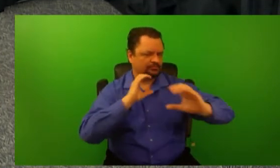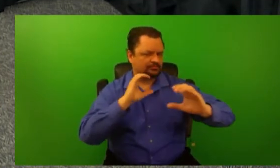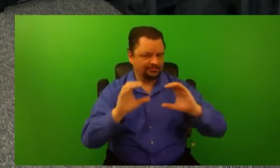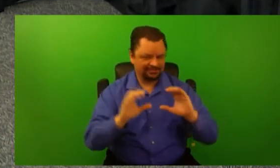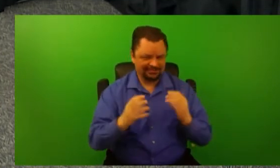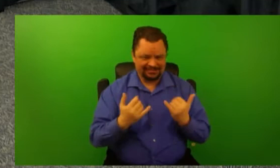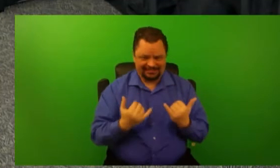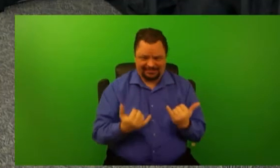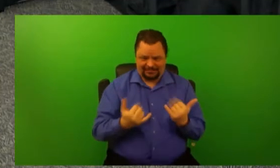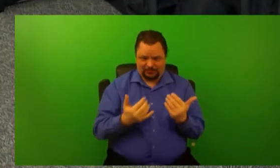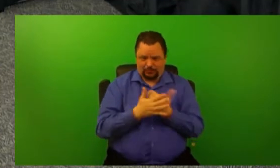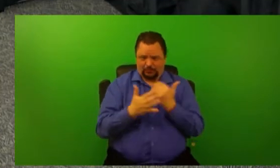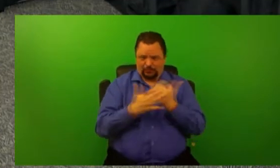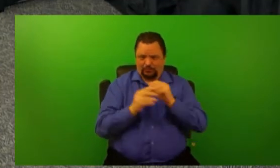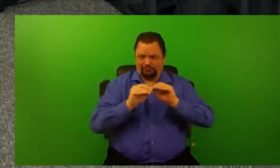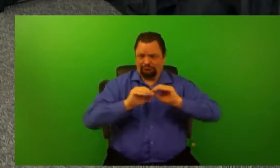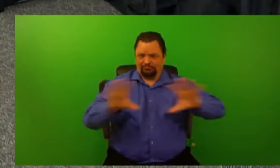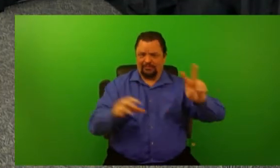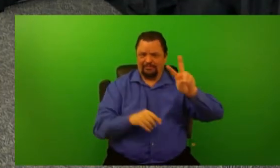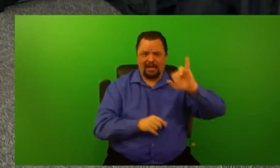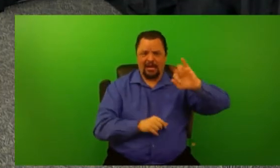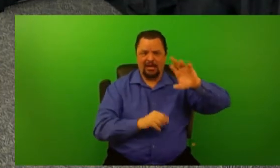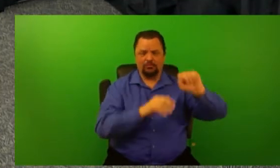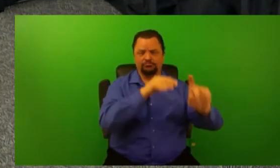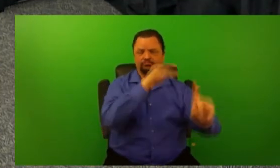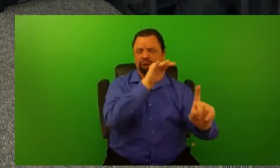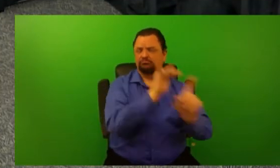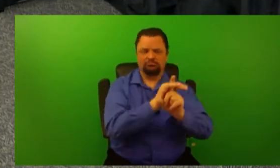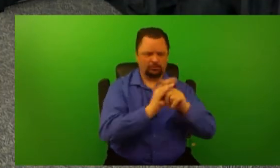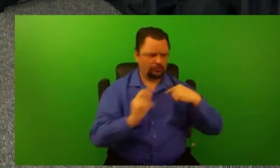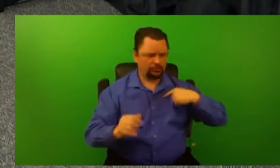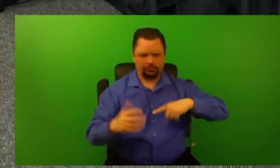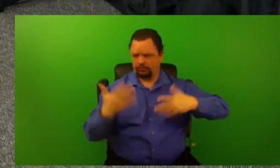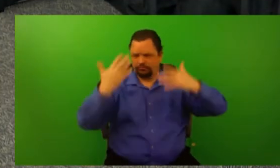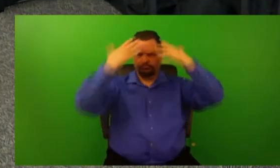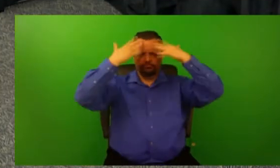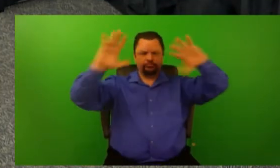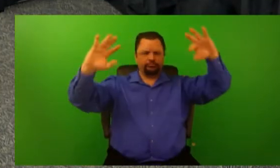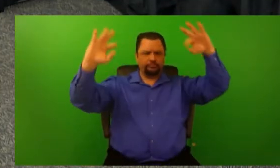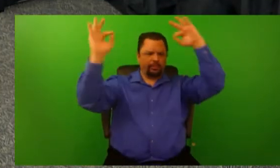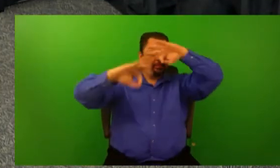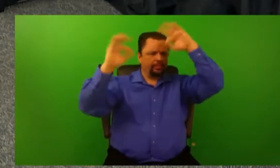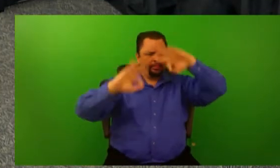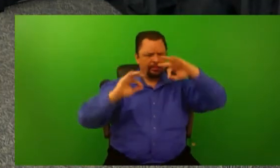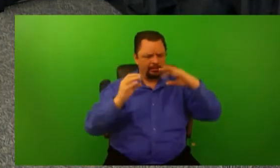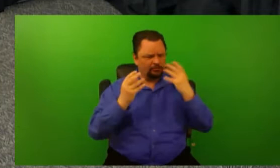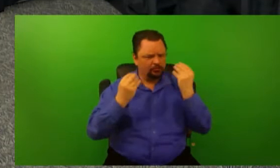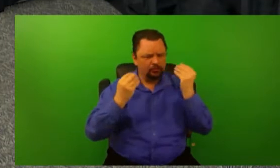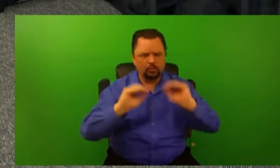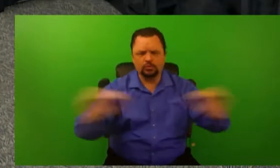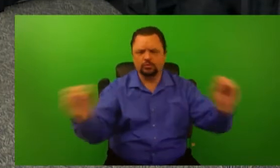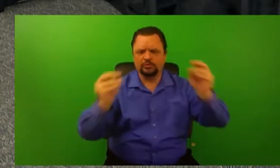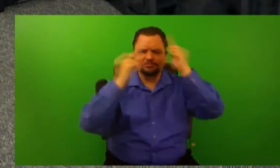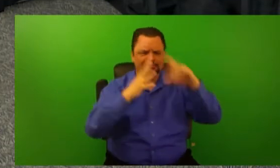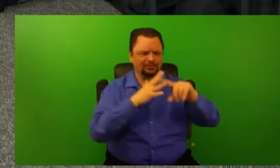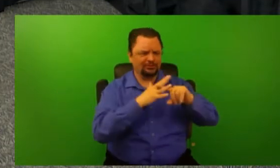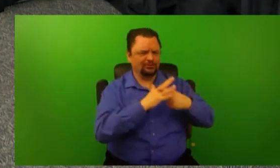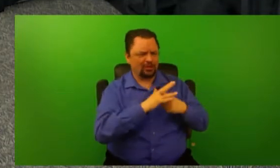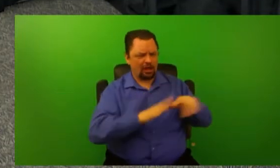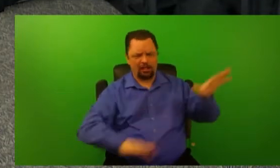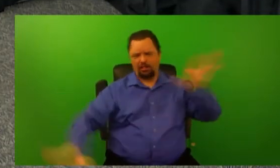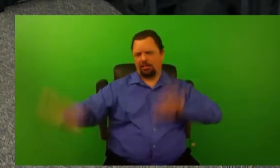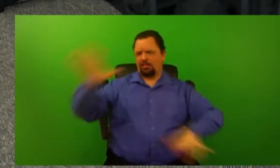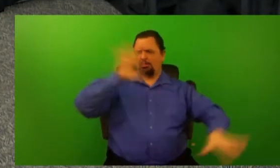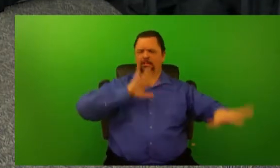novel virus for which we had very limited information at the beginning. So I want to recognize